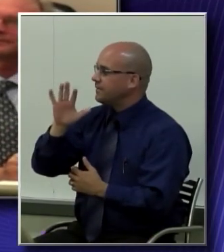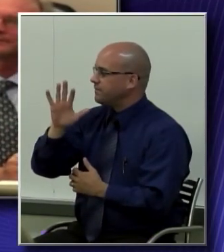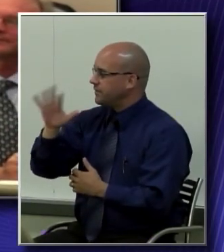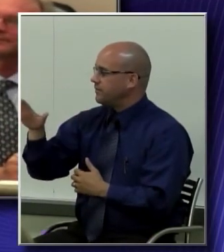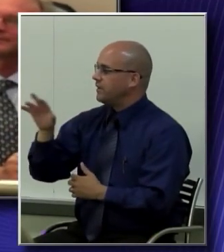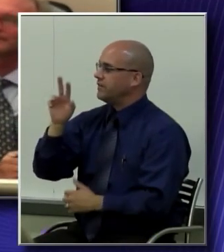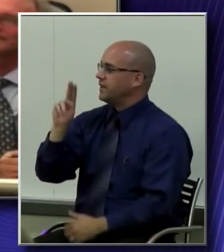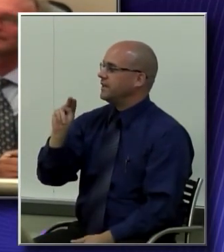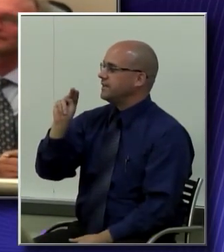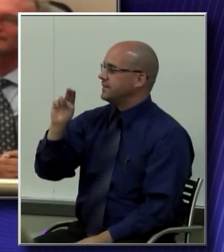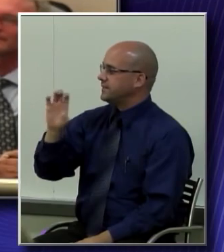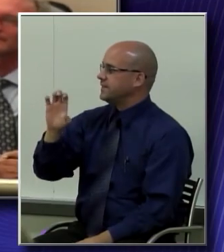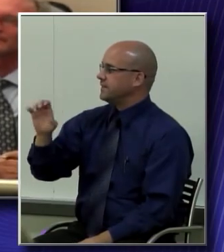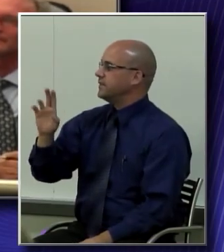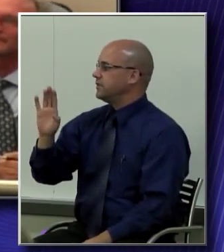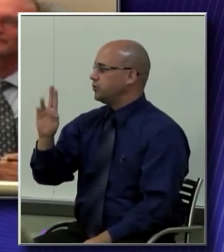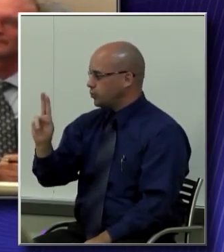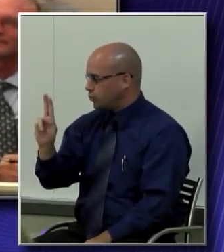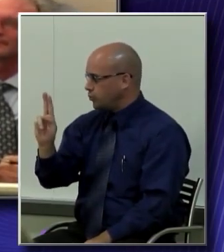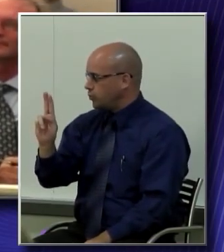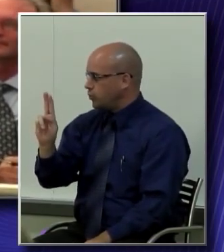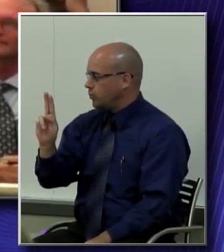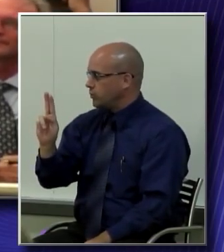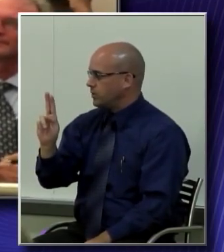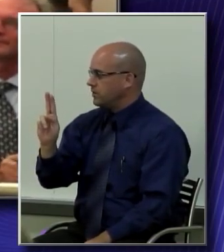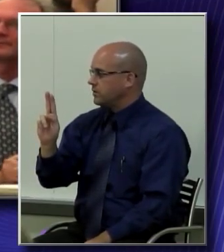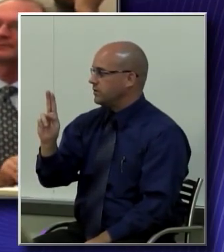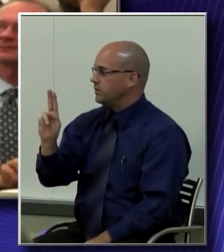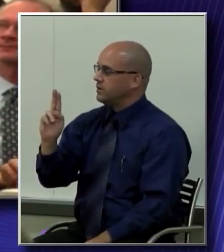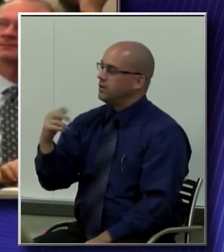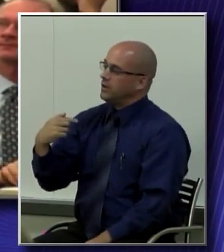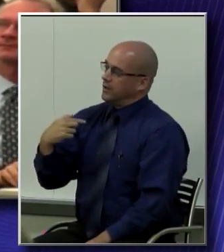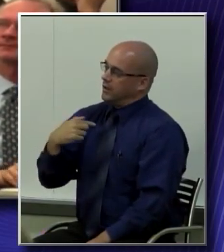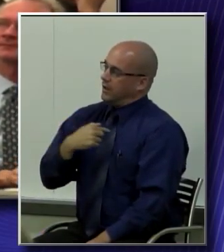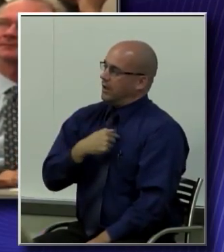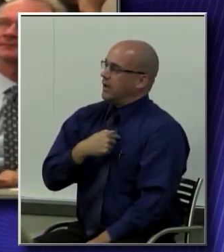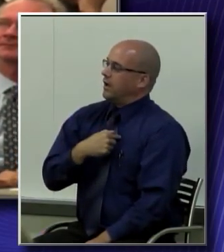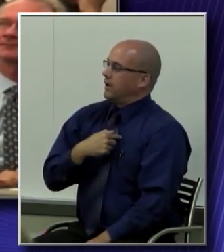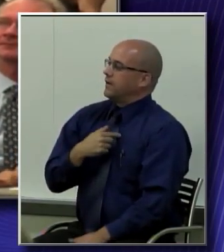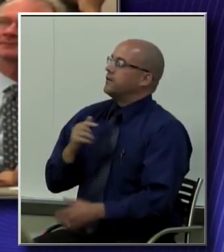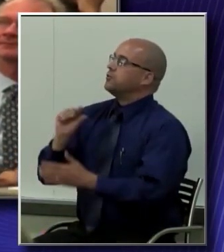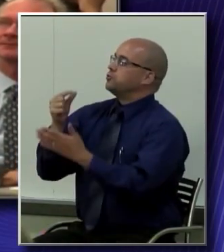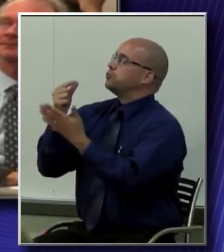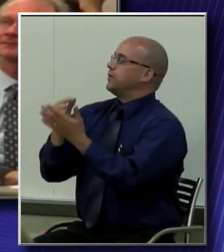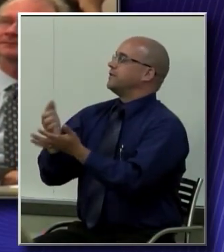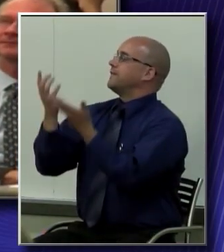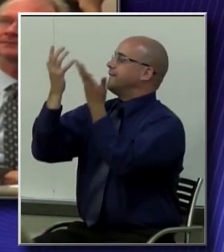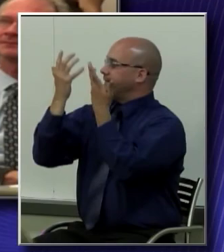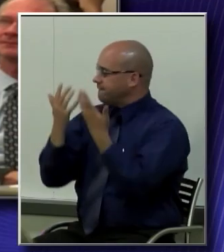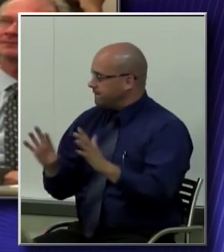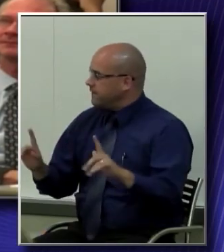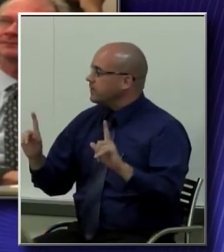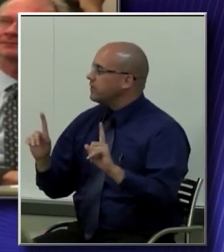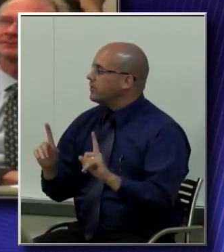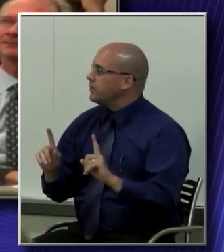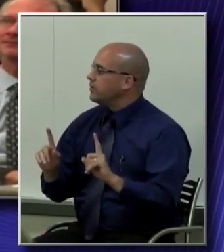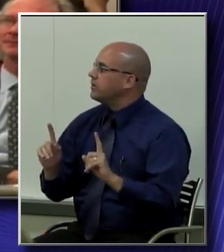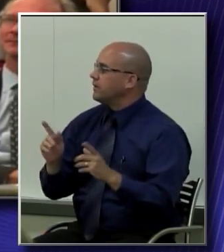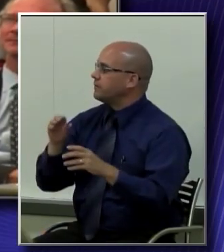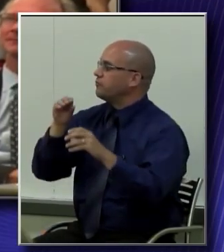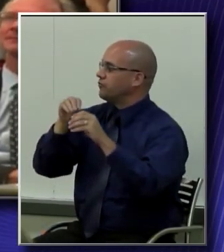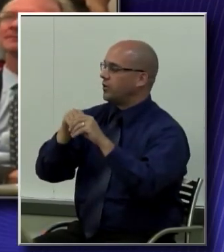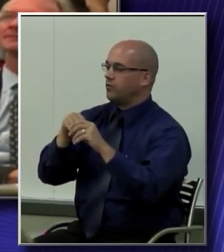NCCU, and left here and was accepted a position in Chapel